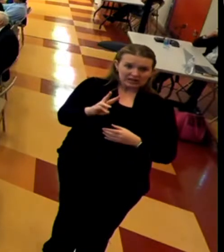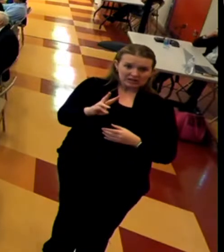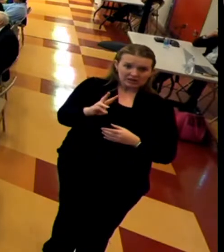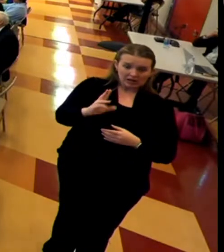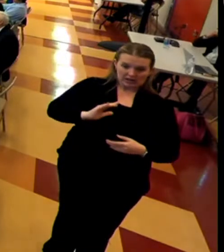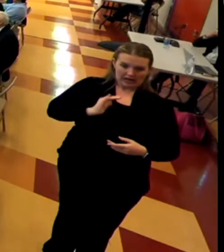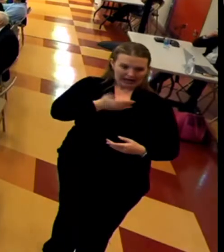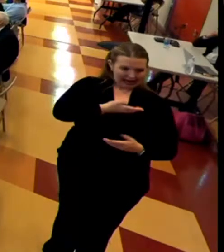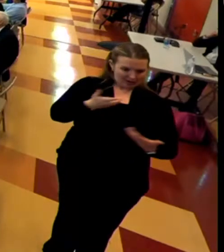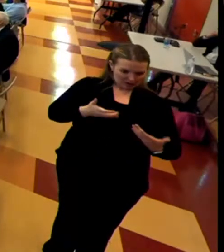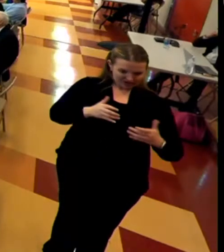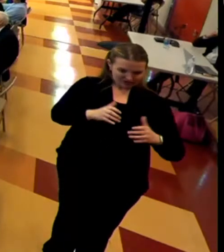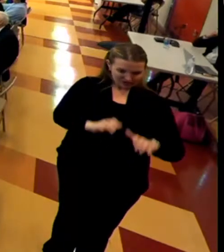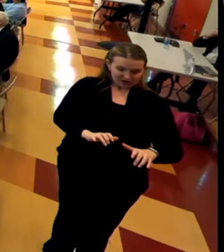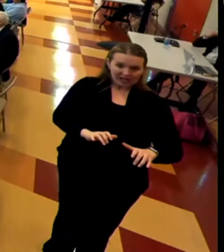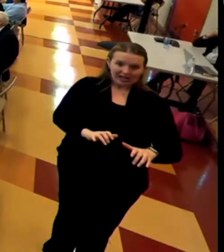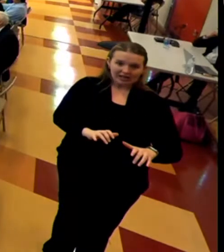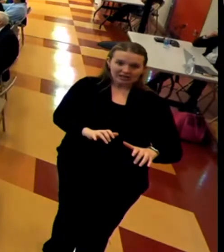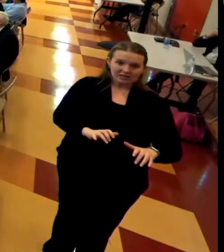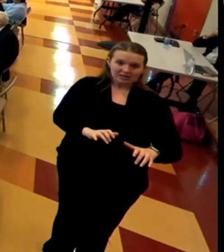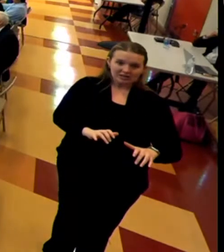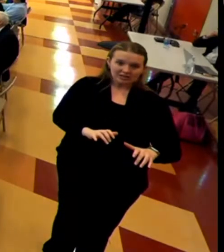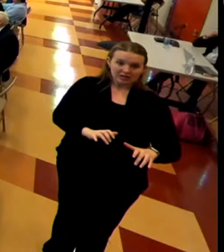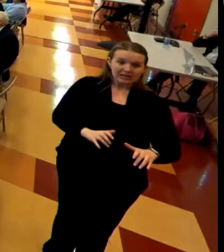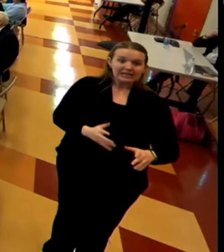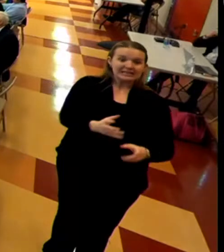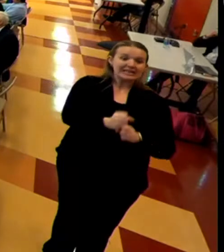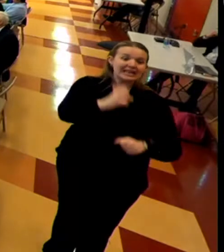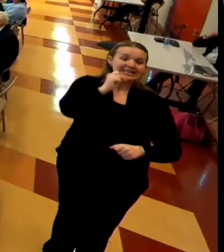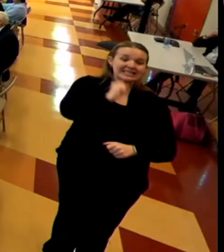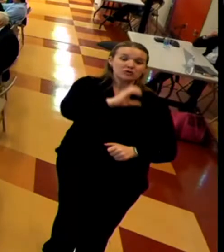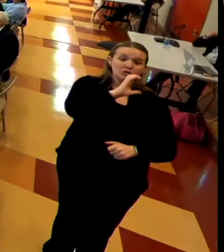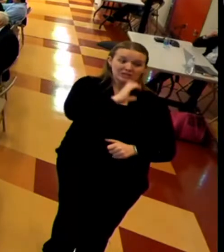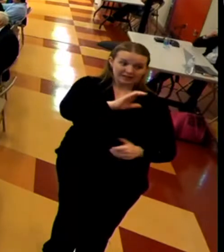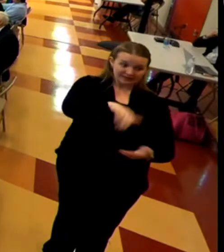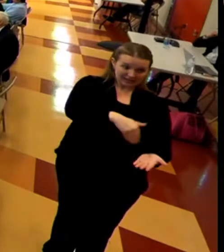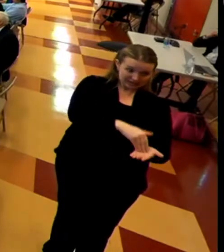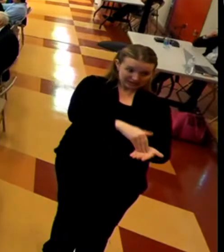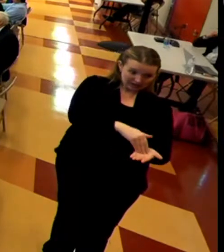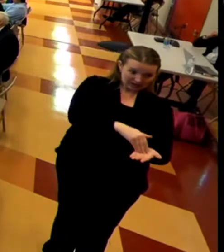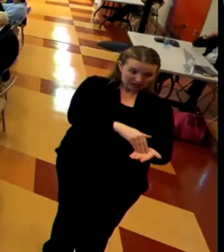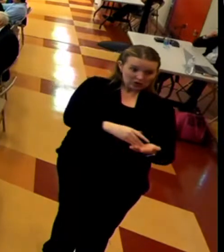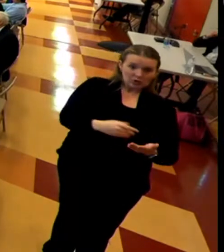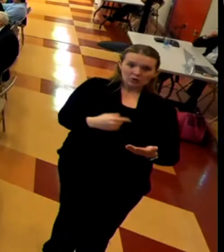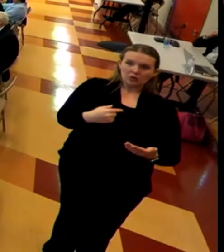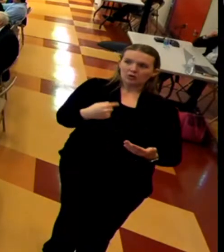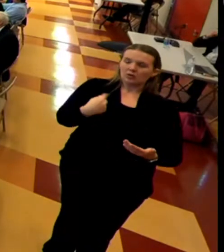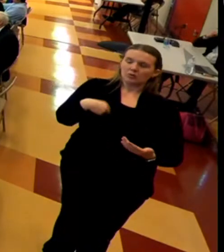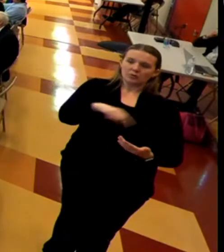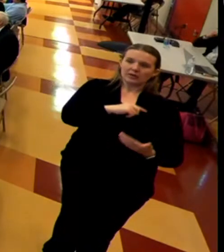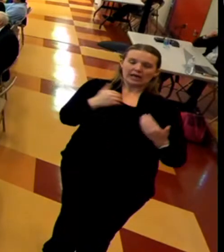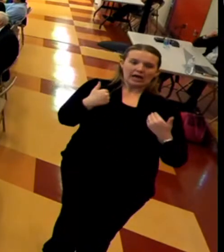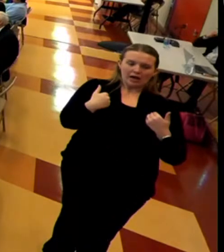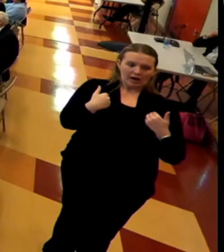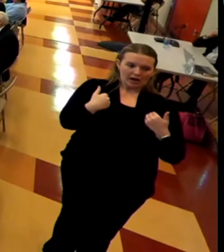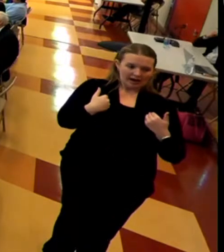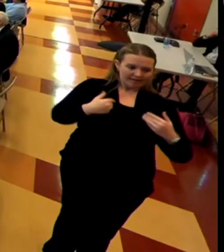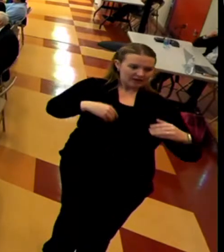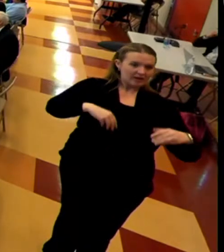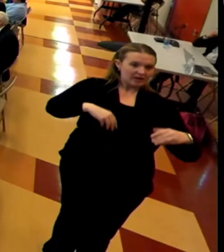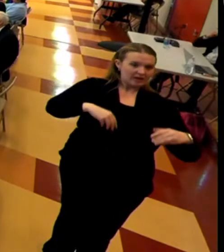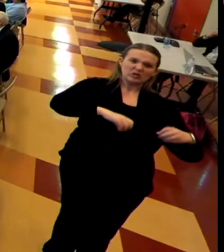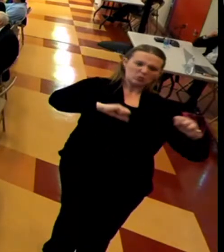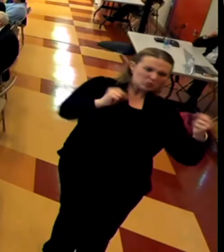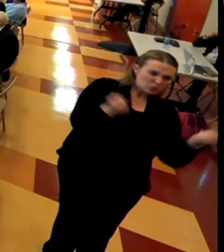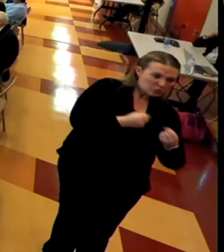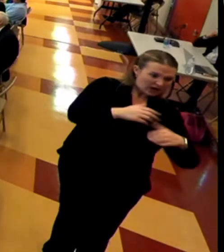us to get a senior citizen center. When you have these heat alerts and these winter alerts,